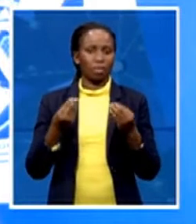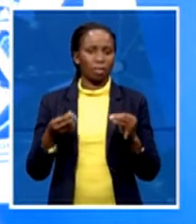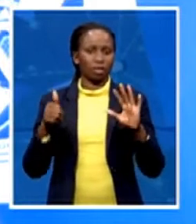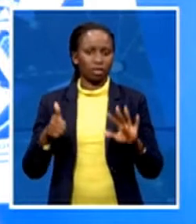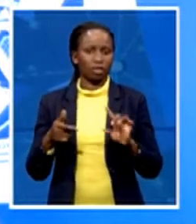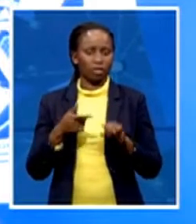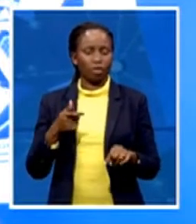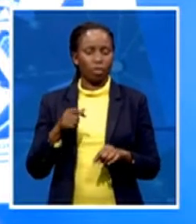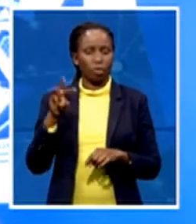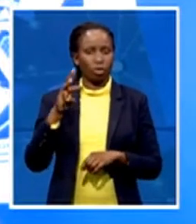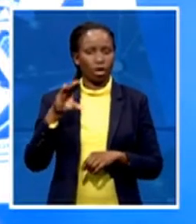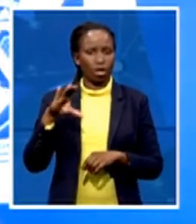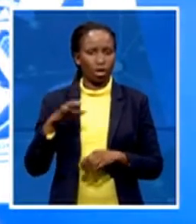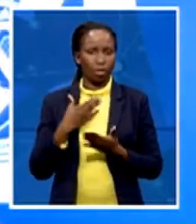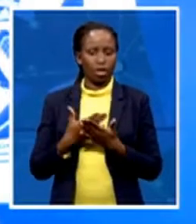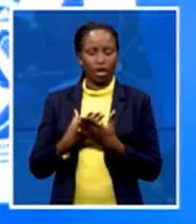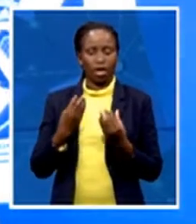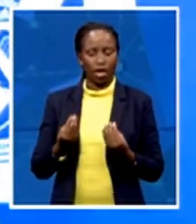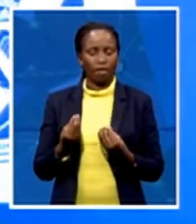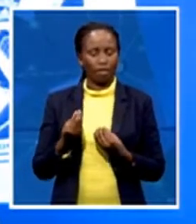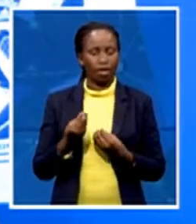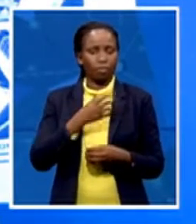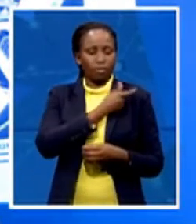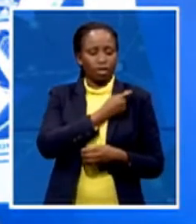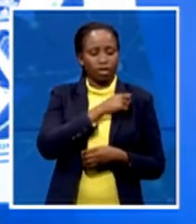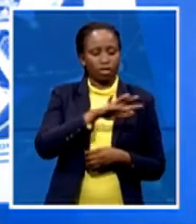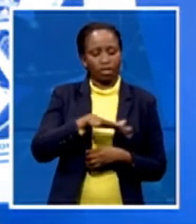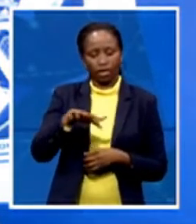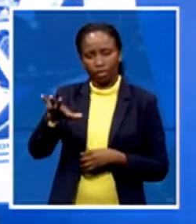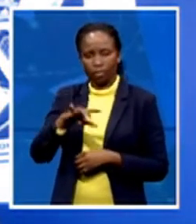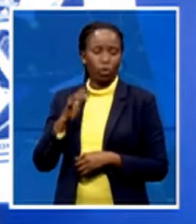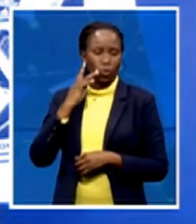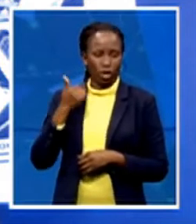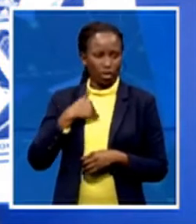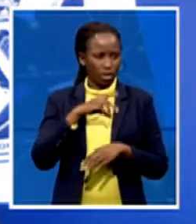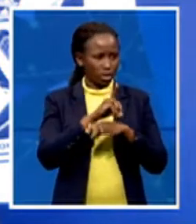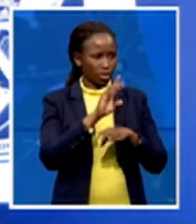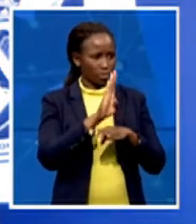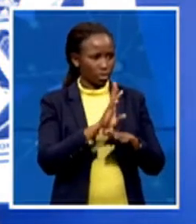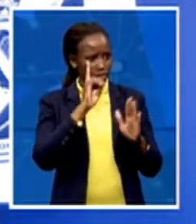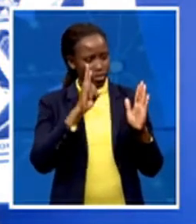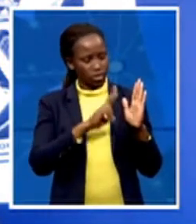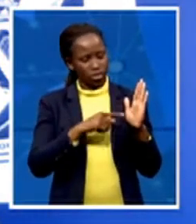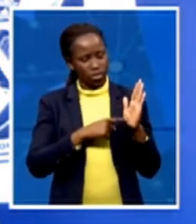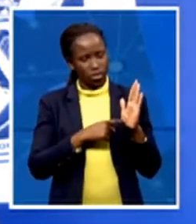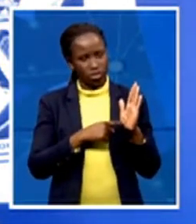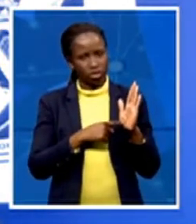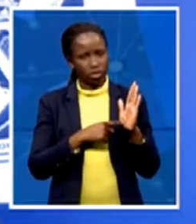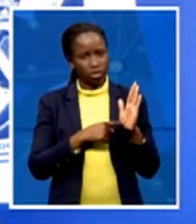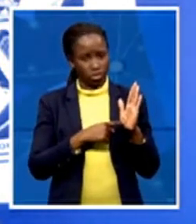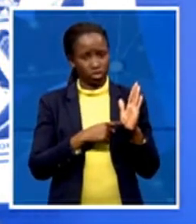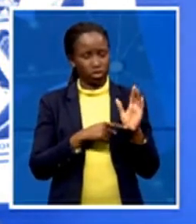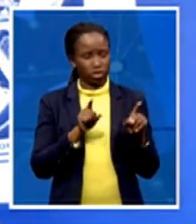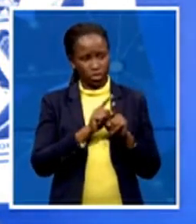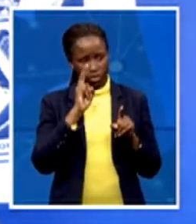sites. But when I saw there in the database, it was the Kingsbury. Similar with the Netcare, they've got 5, but only N1CT.